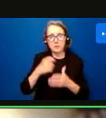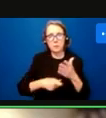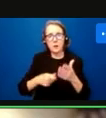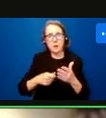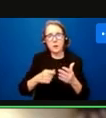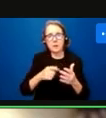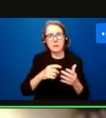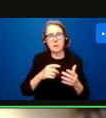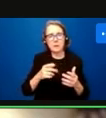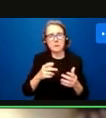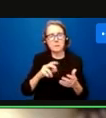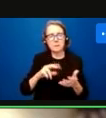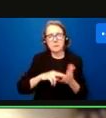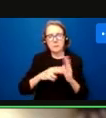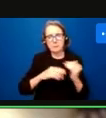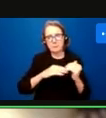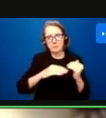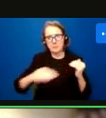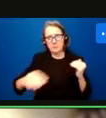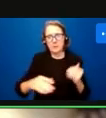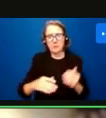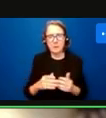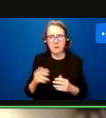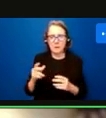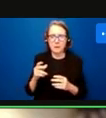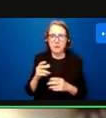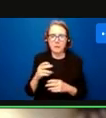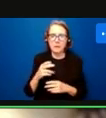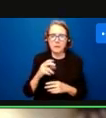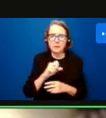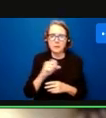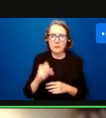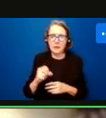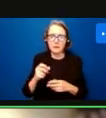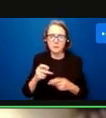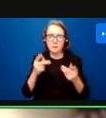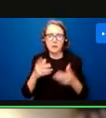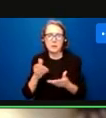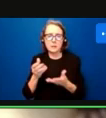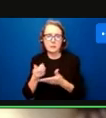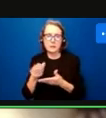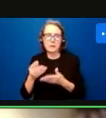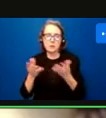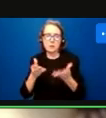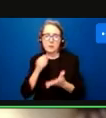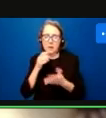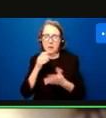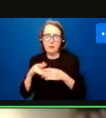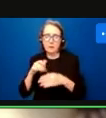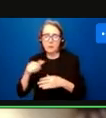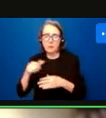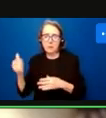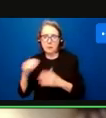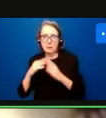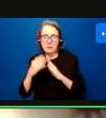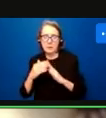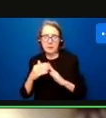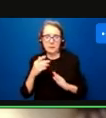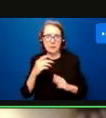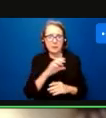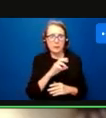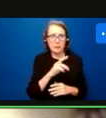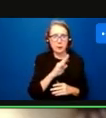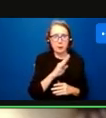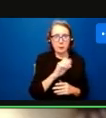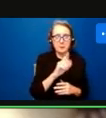It's important to note that Haulers in Salem provides several services not available in many other communities, such as curbside food waste